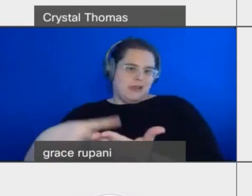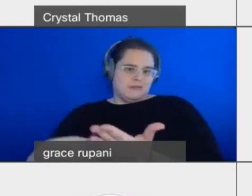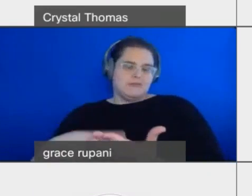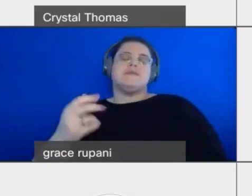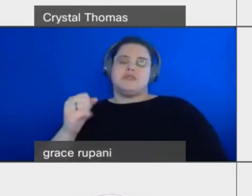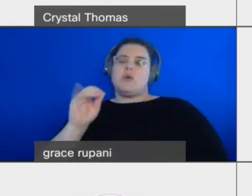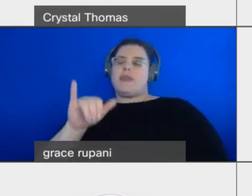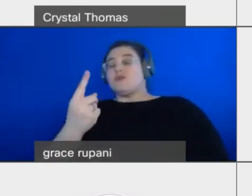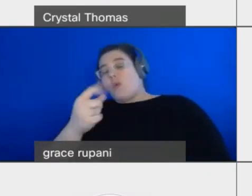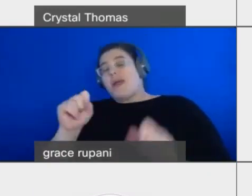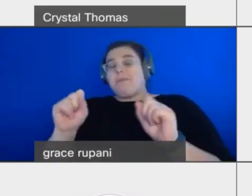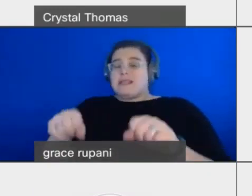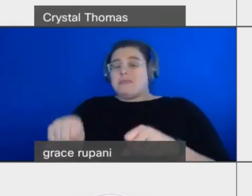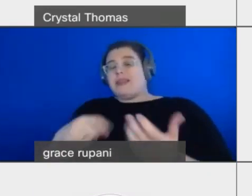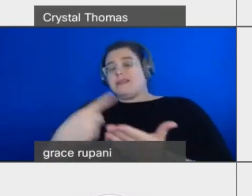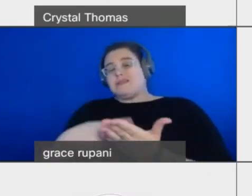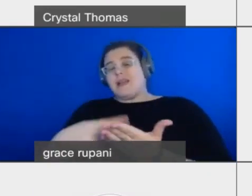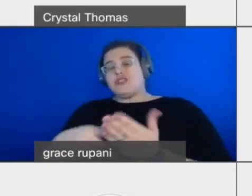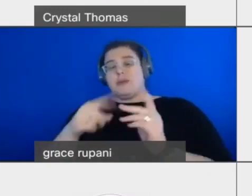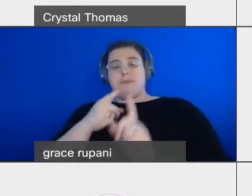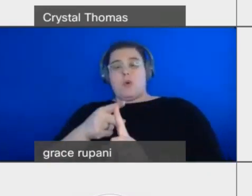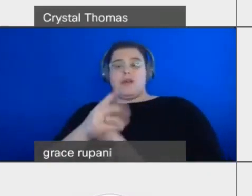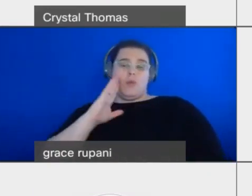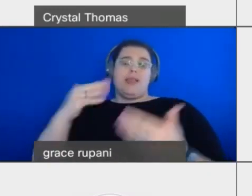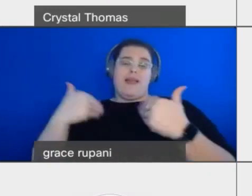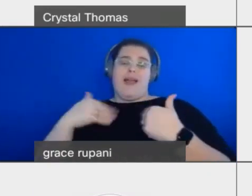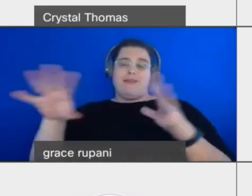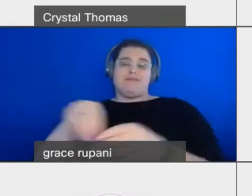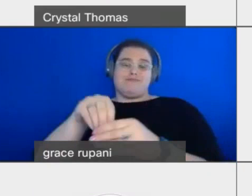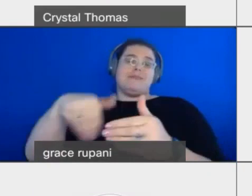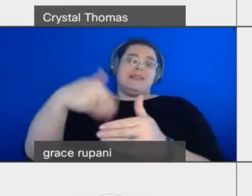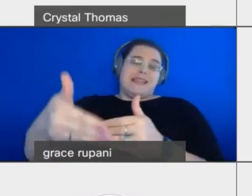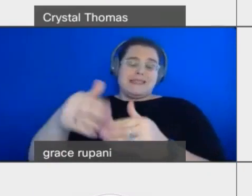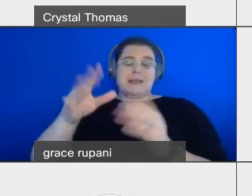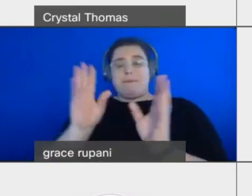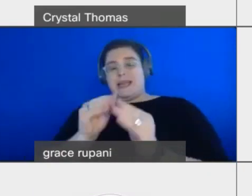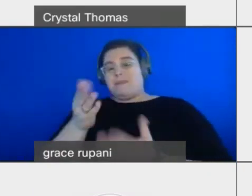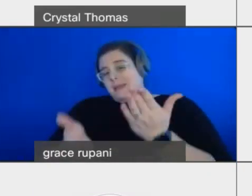on the table. So look for that potentially as part of the next provider leadership.